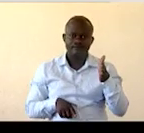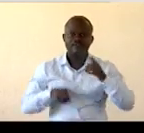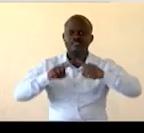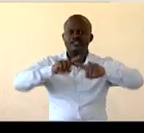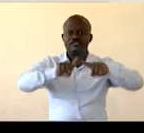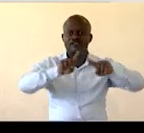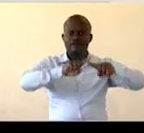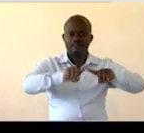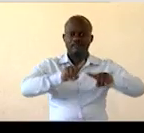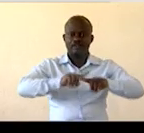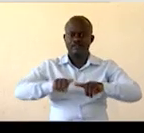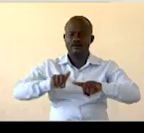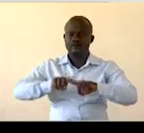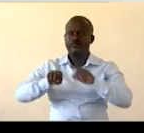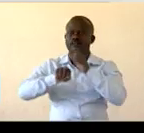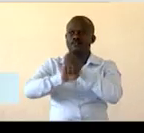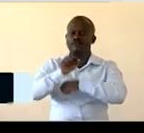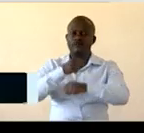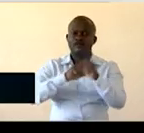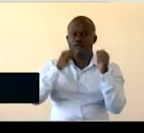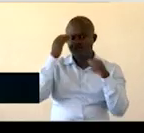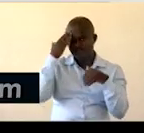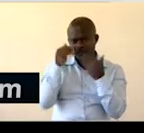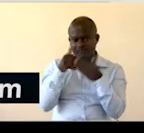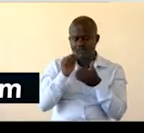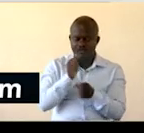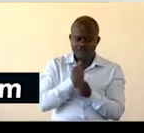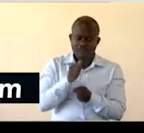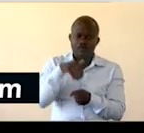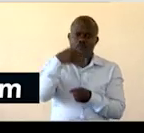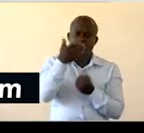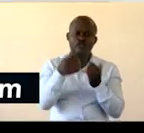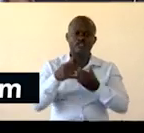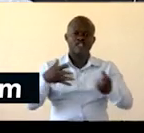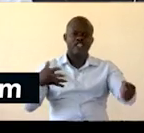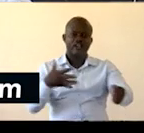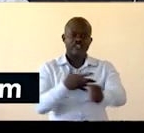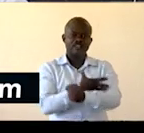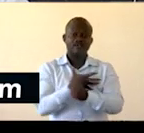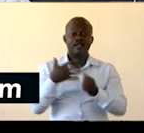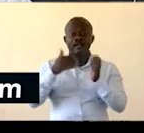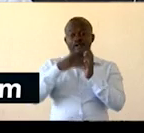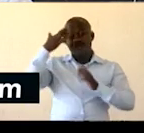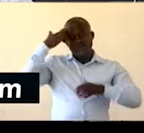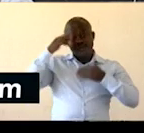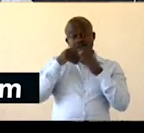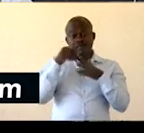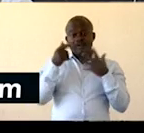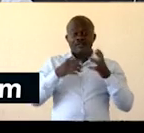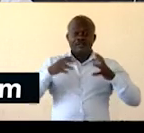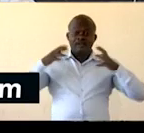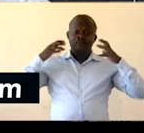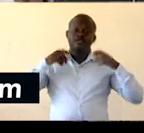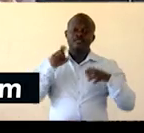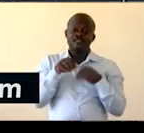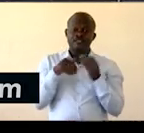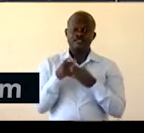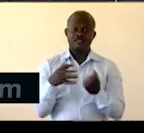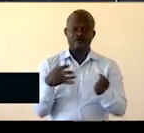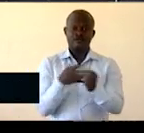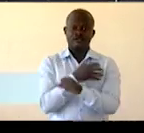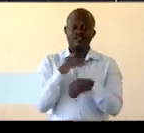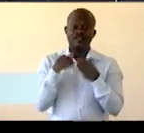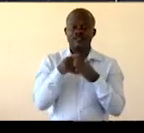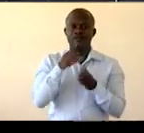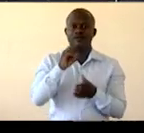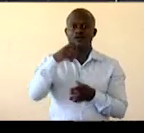different functions because it produces energy, and remember, organisms need energy, and then